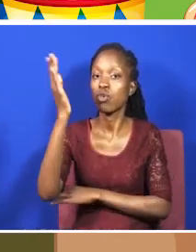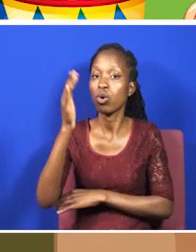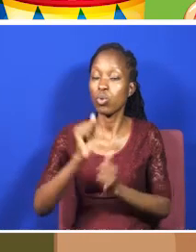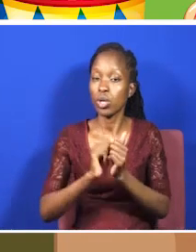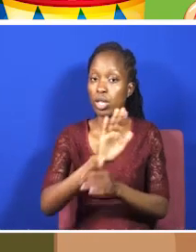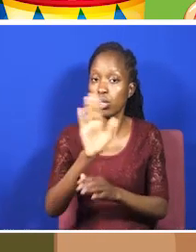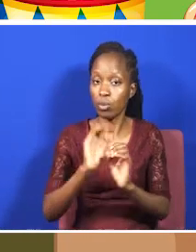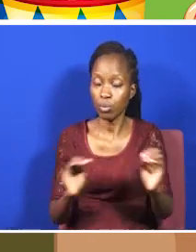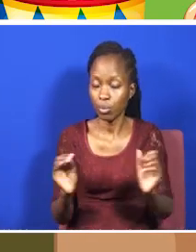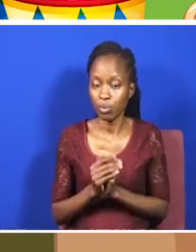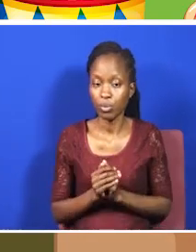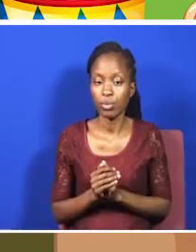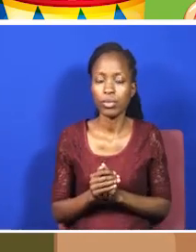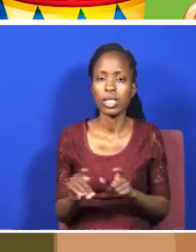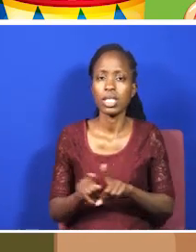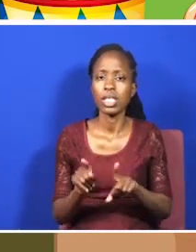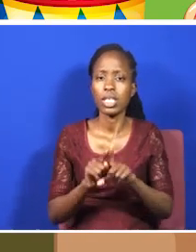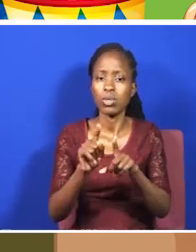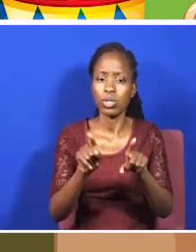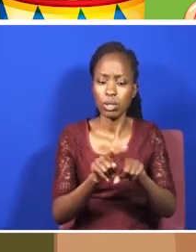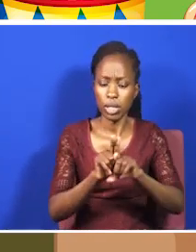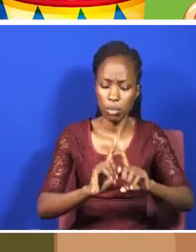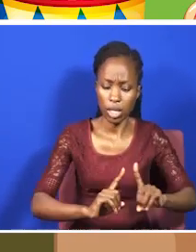friend, that means his presence is not with you.